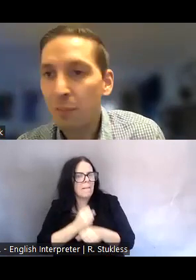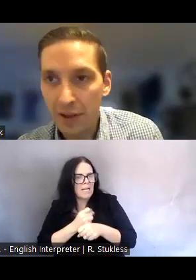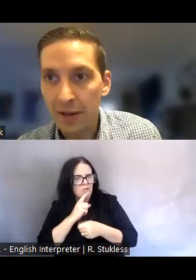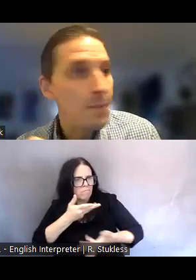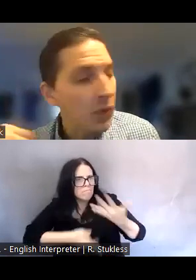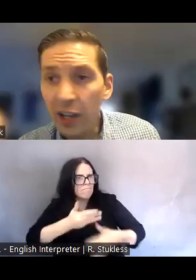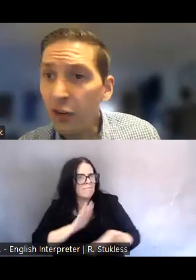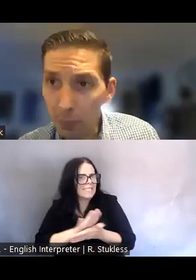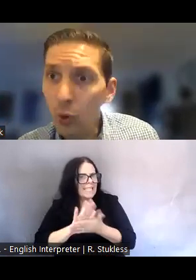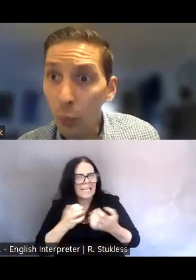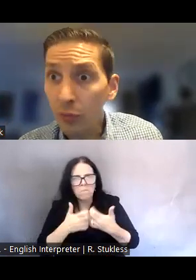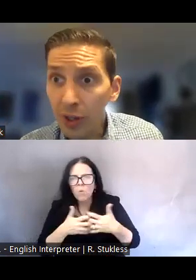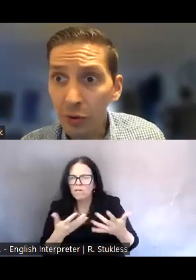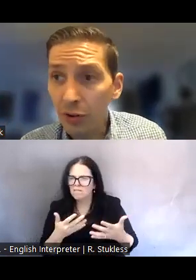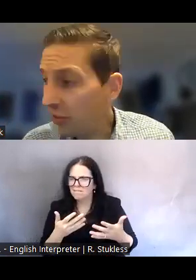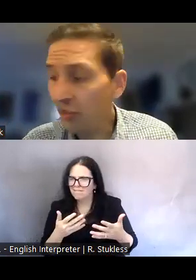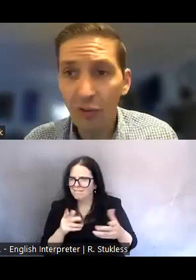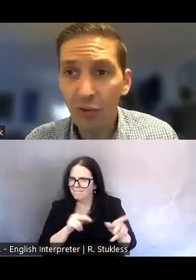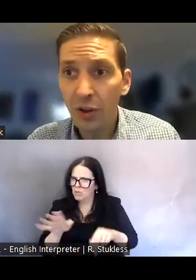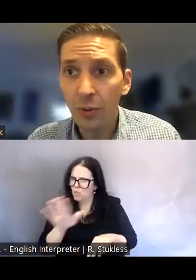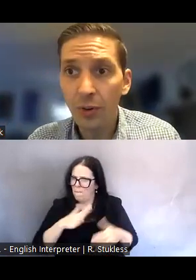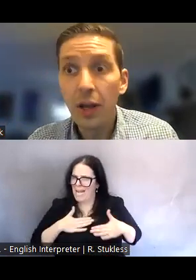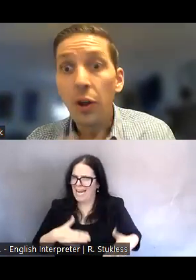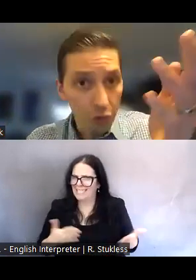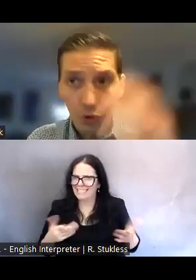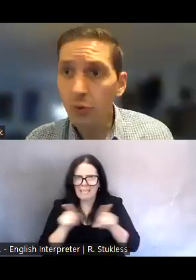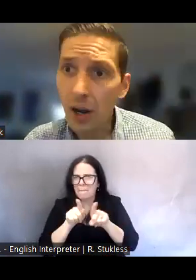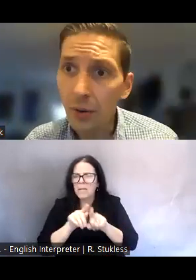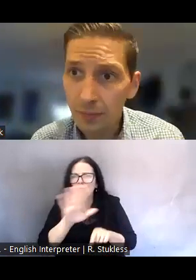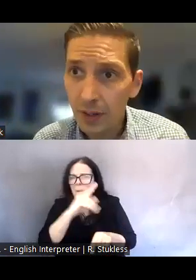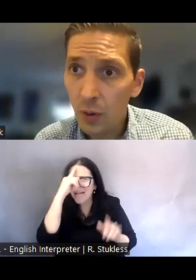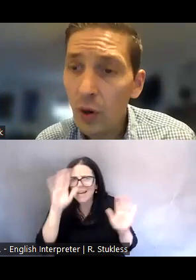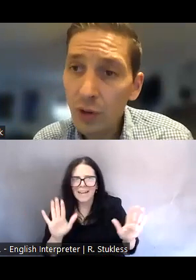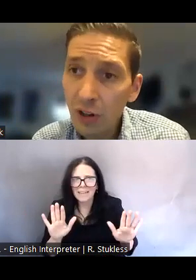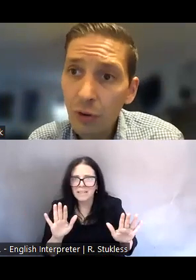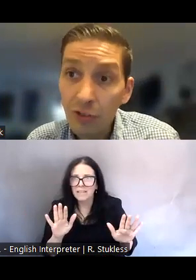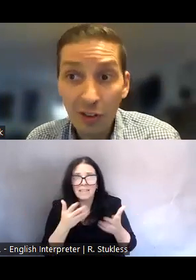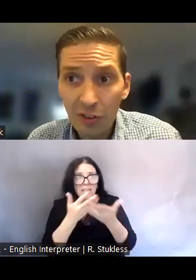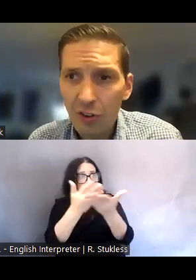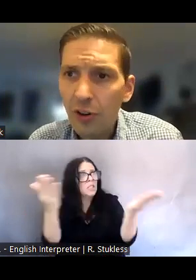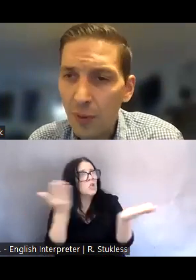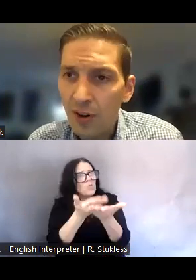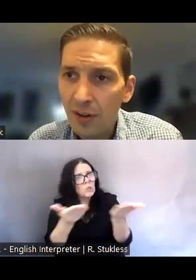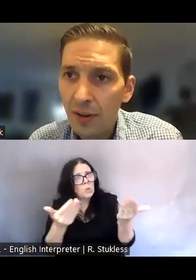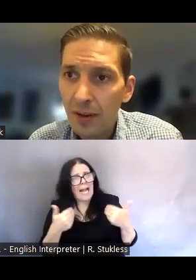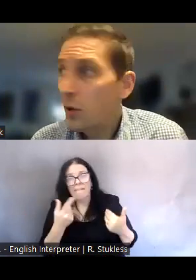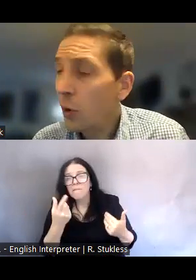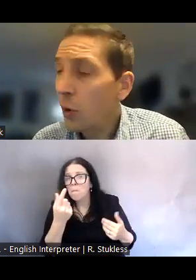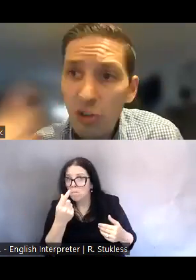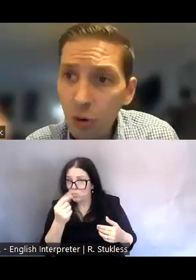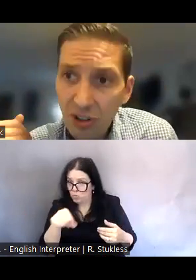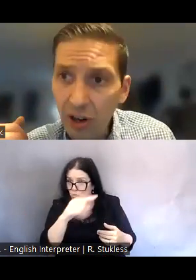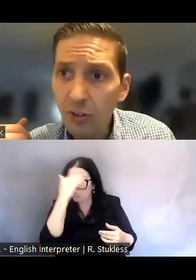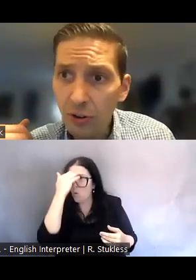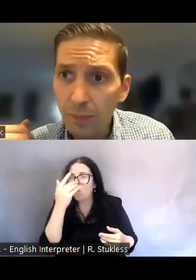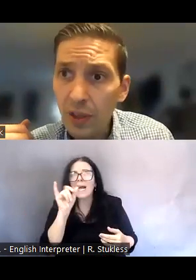build this plan. Explore what resources exist for you. Do you know what resources exist in your community? Who